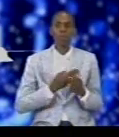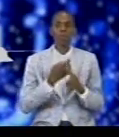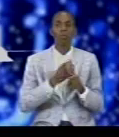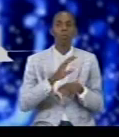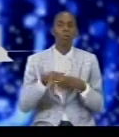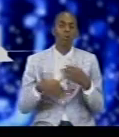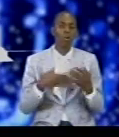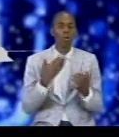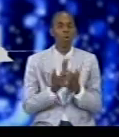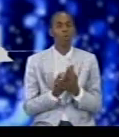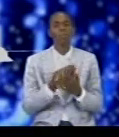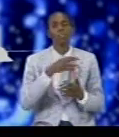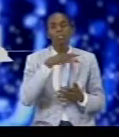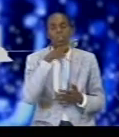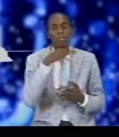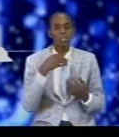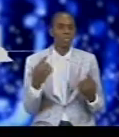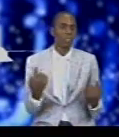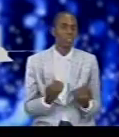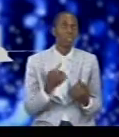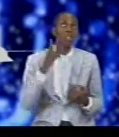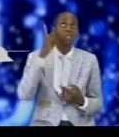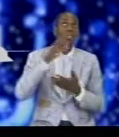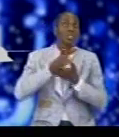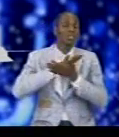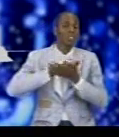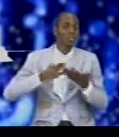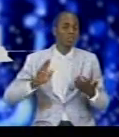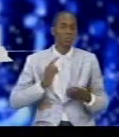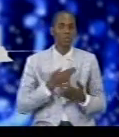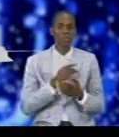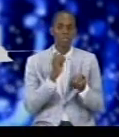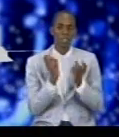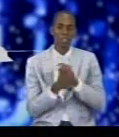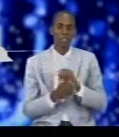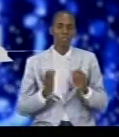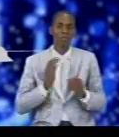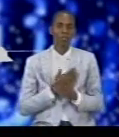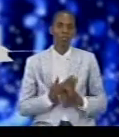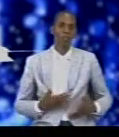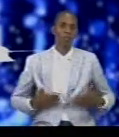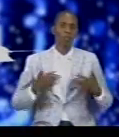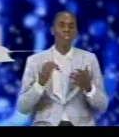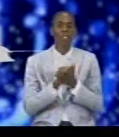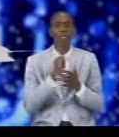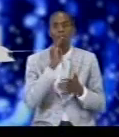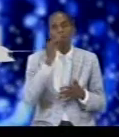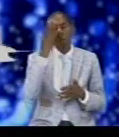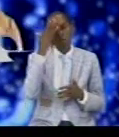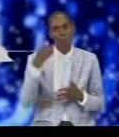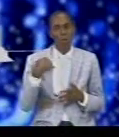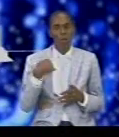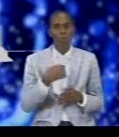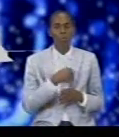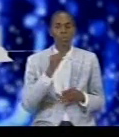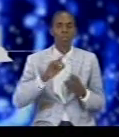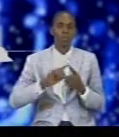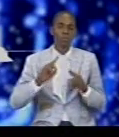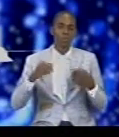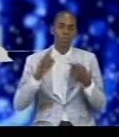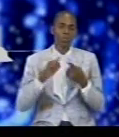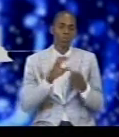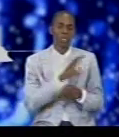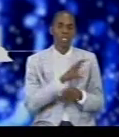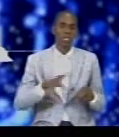iniquity. It cleanses us and changes our life. That's why we need to go to Christ every day to receive grace